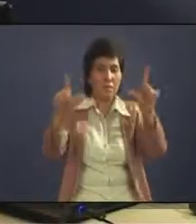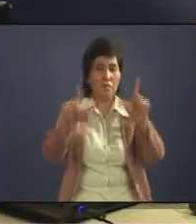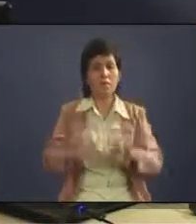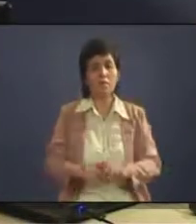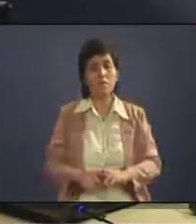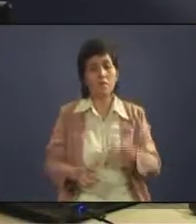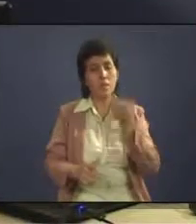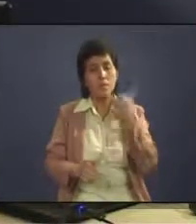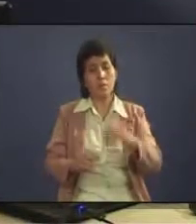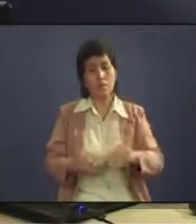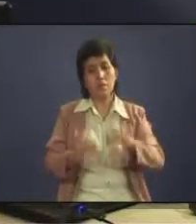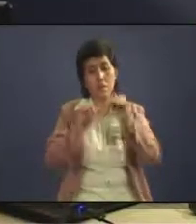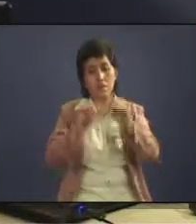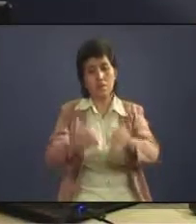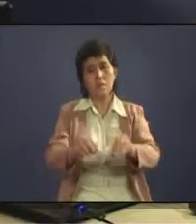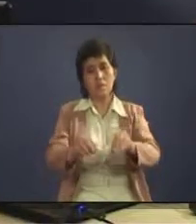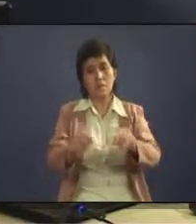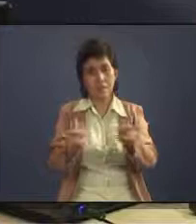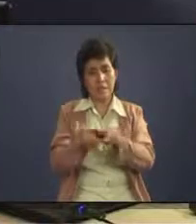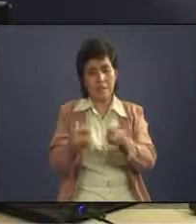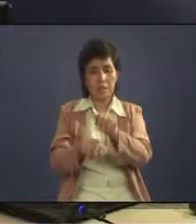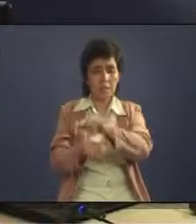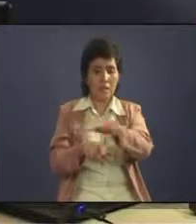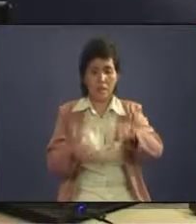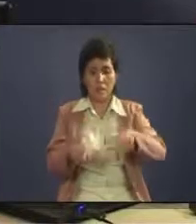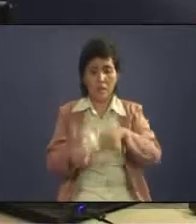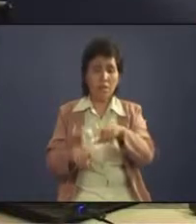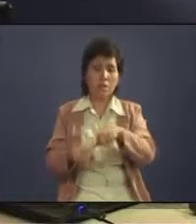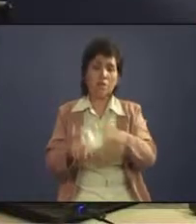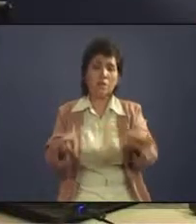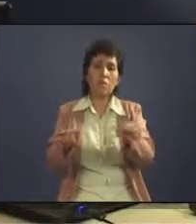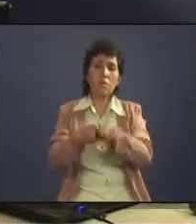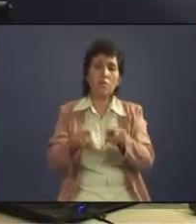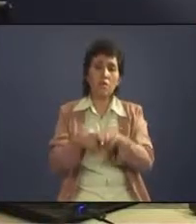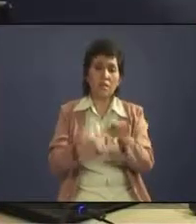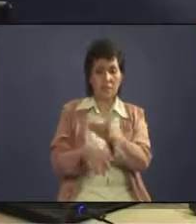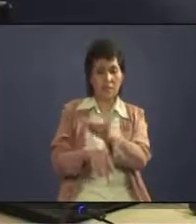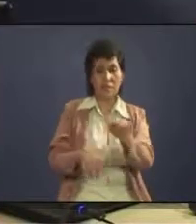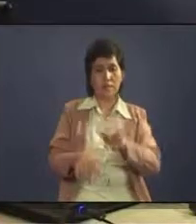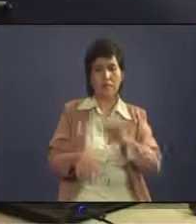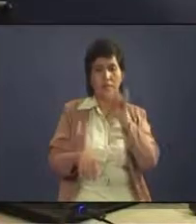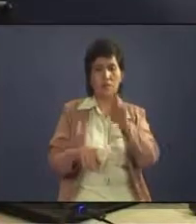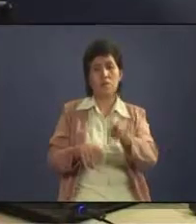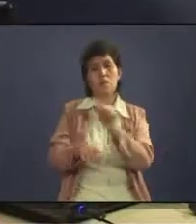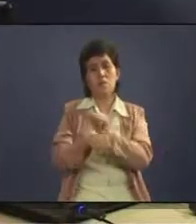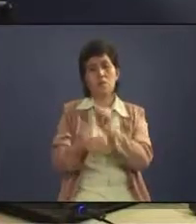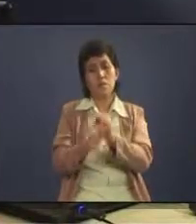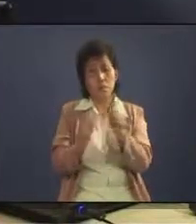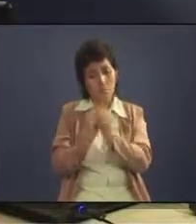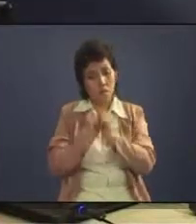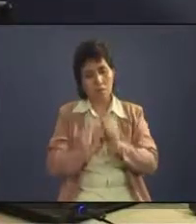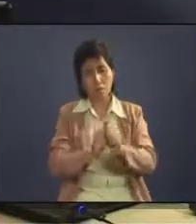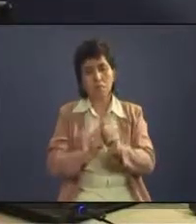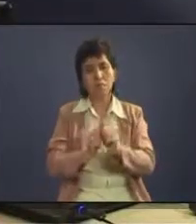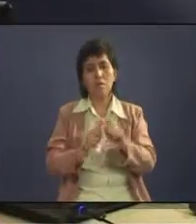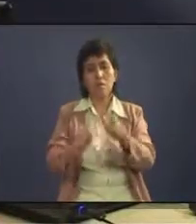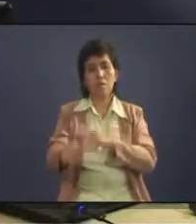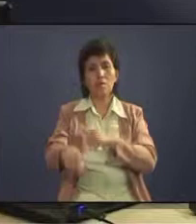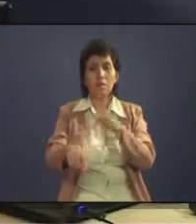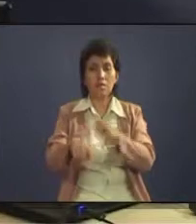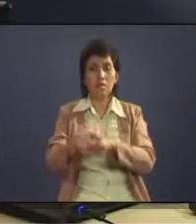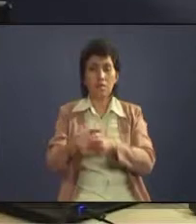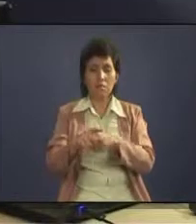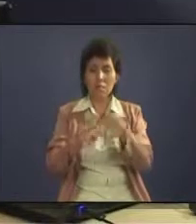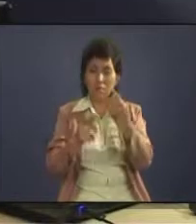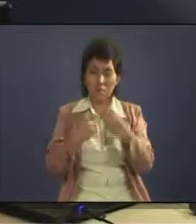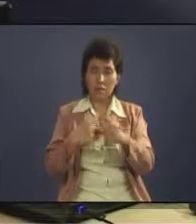in an equal status, you would see that they are really just working together alongside trying to reach a common goal,